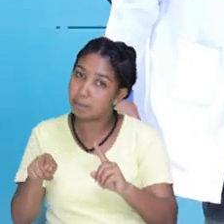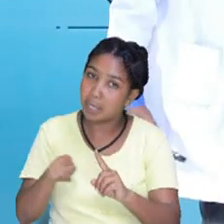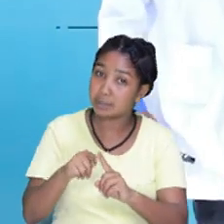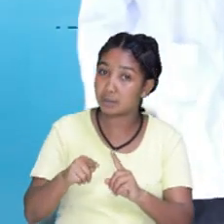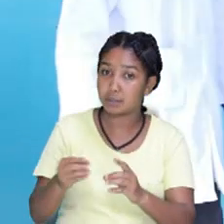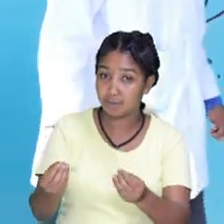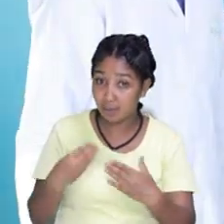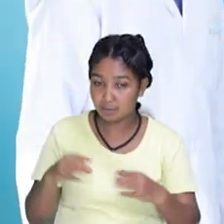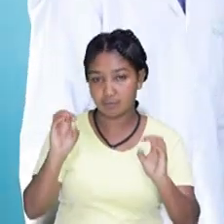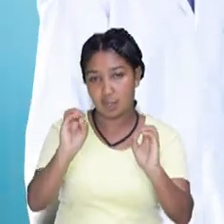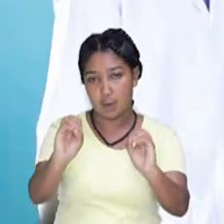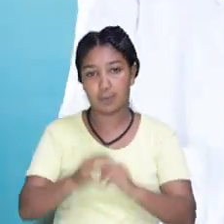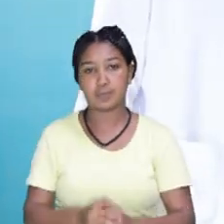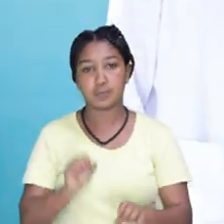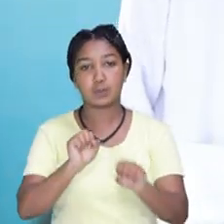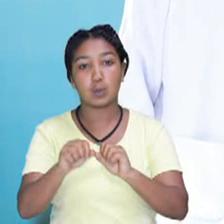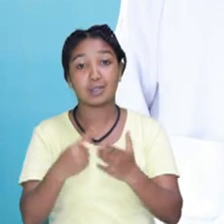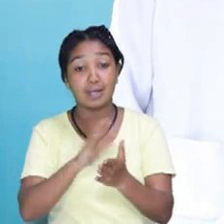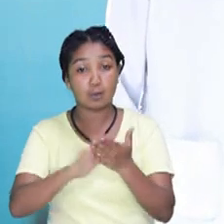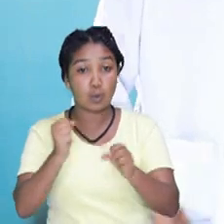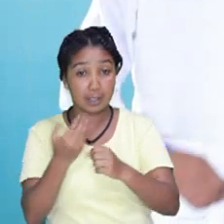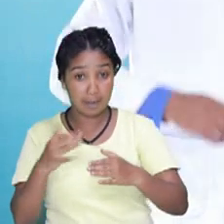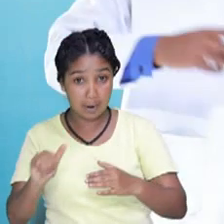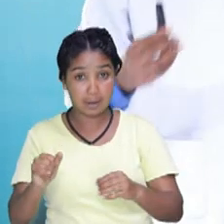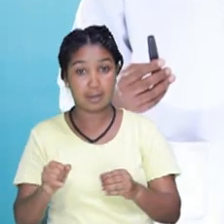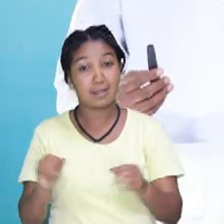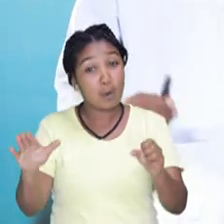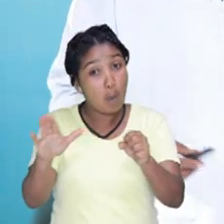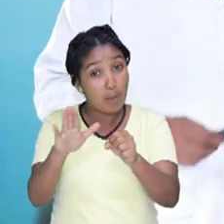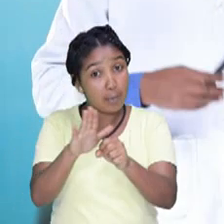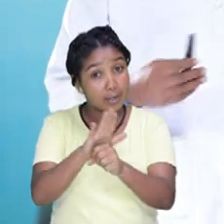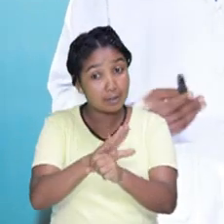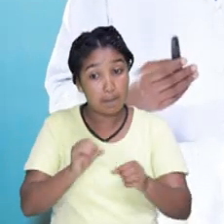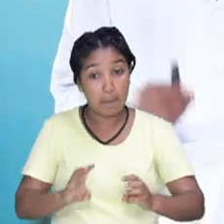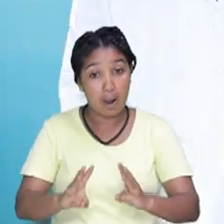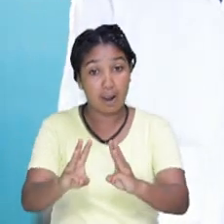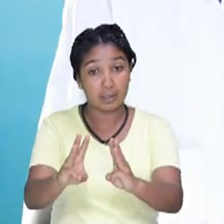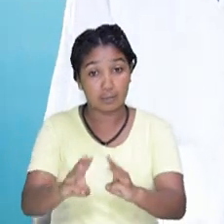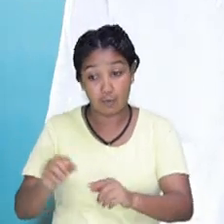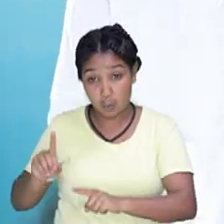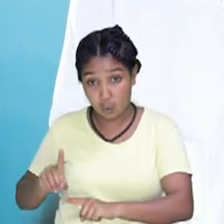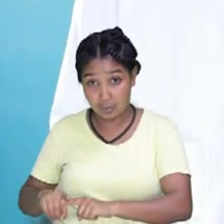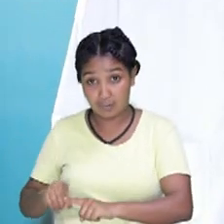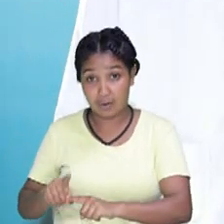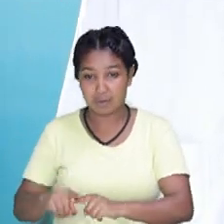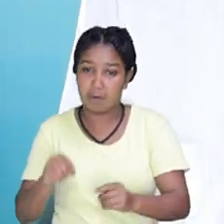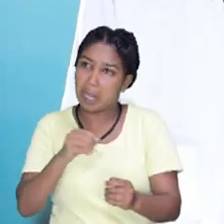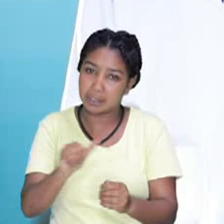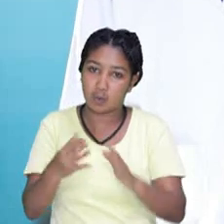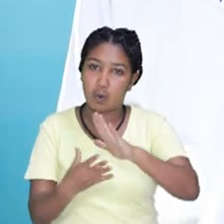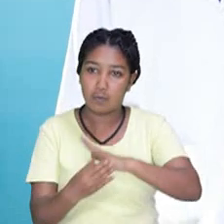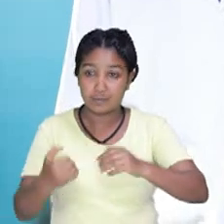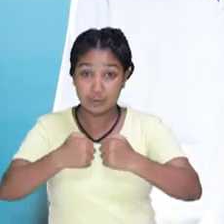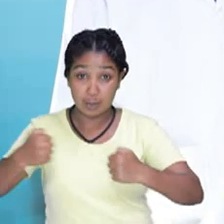mgh gives us 0. So the net work done by complete path for a conservative force, like gravitational force in